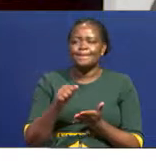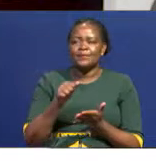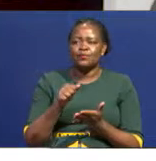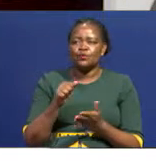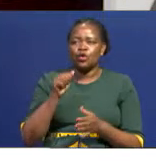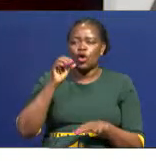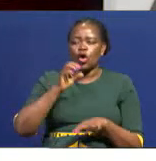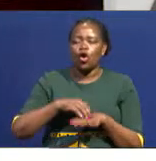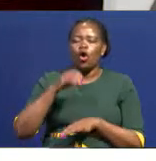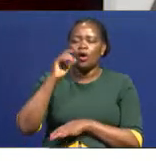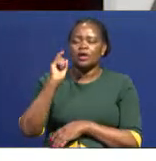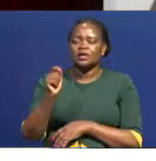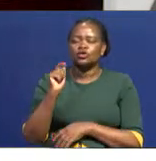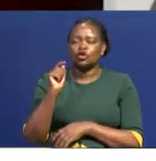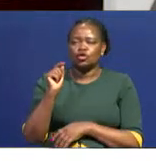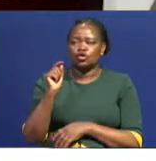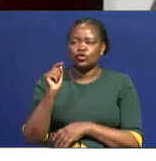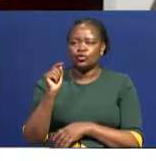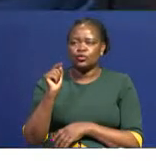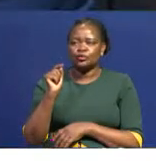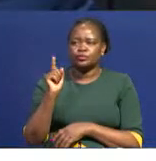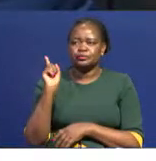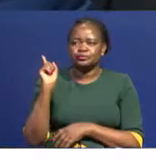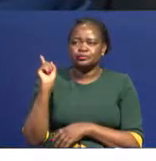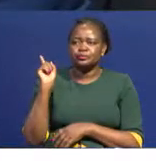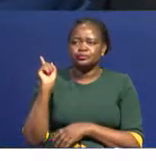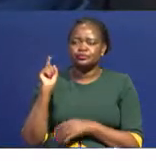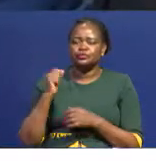on TikTok.